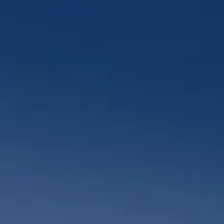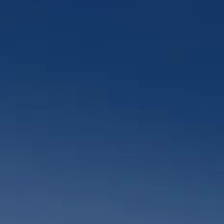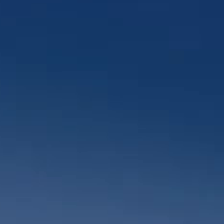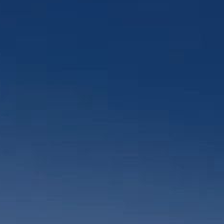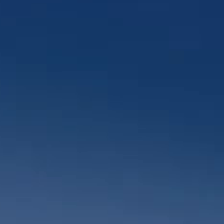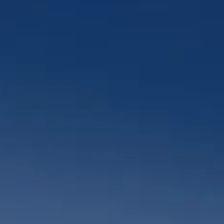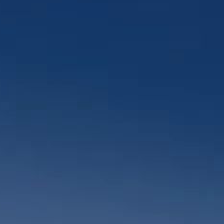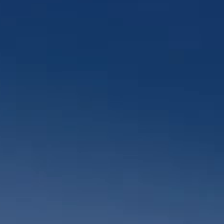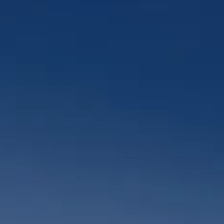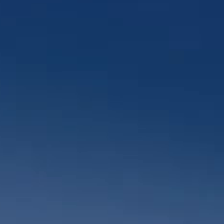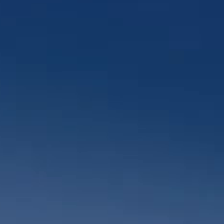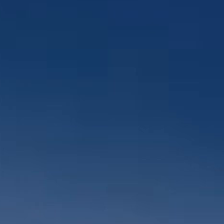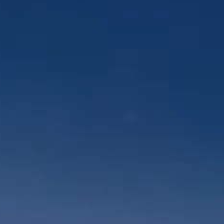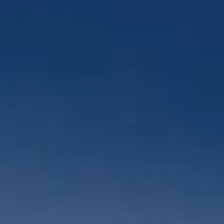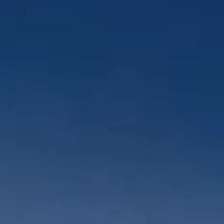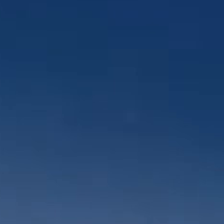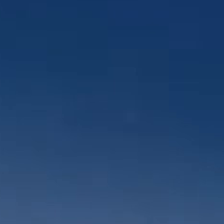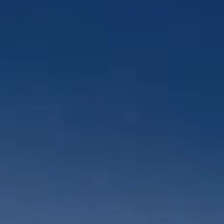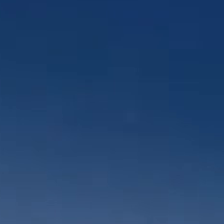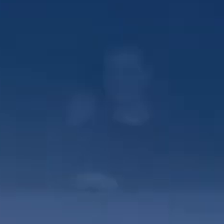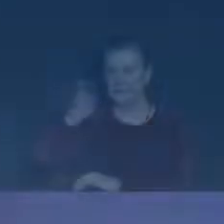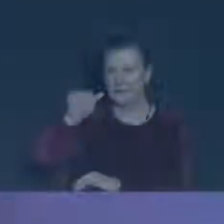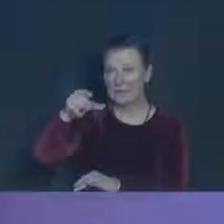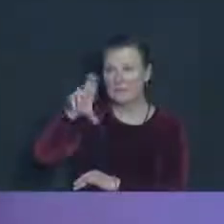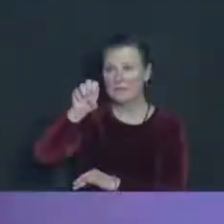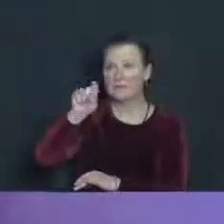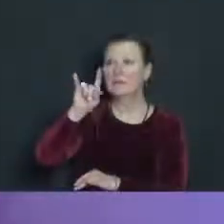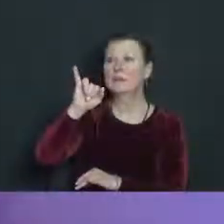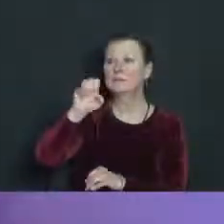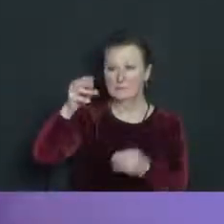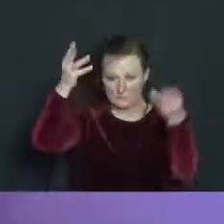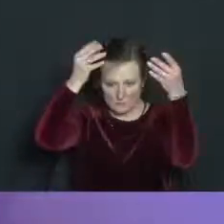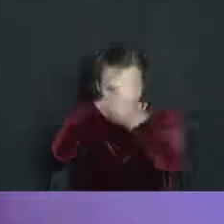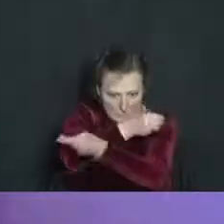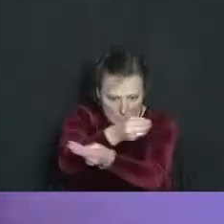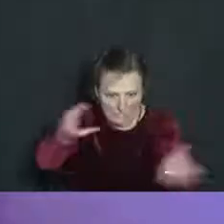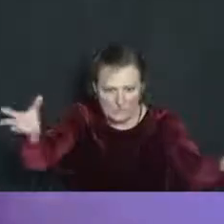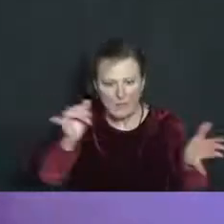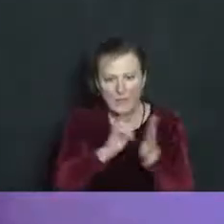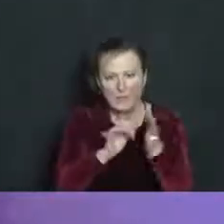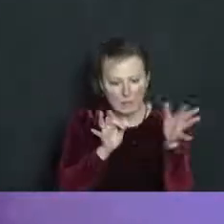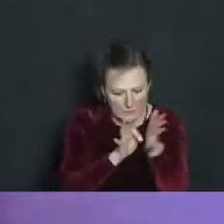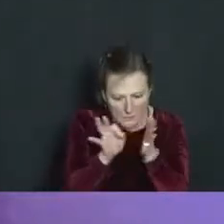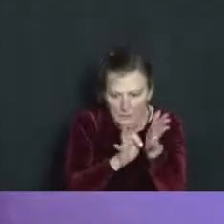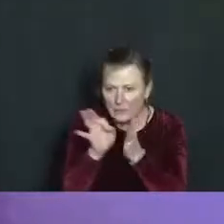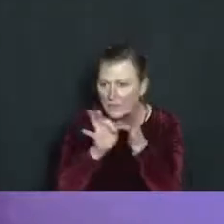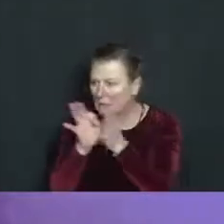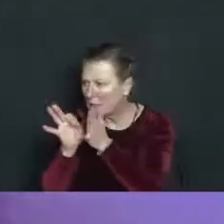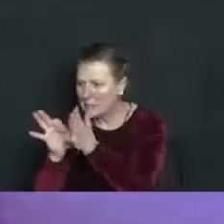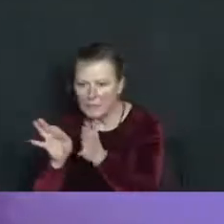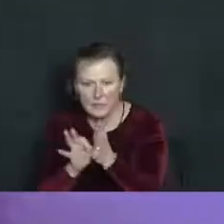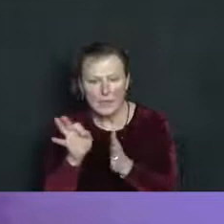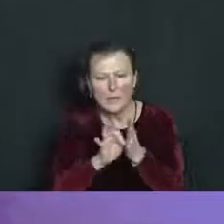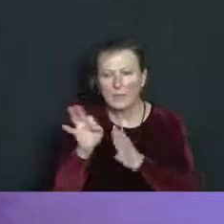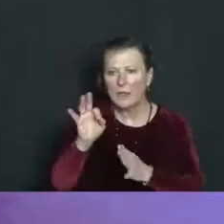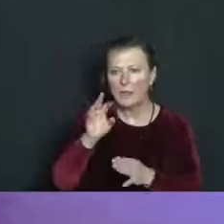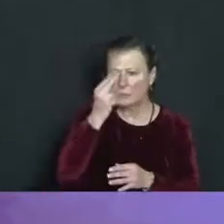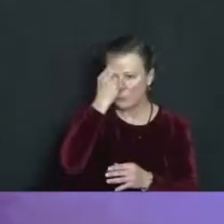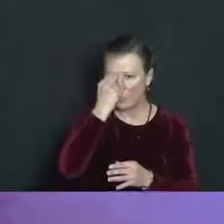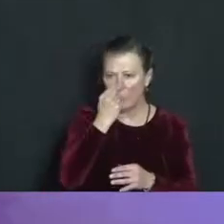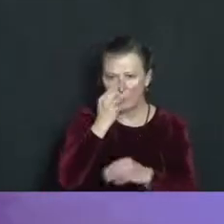In those days, Caesar Augustus issued a decree that a census should be taken of the entire Roman